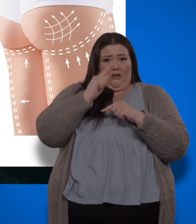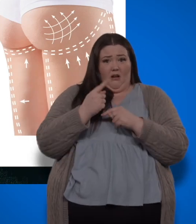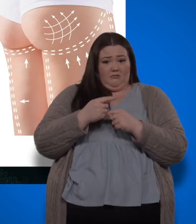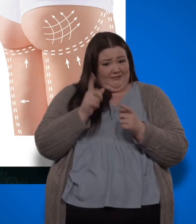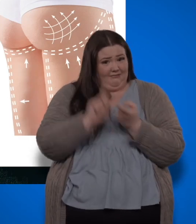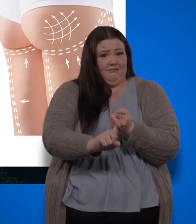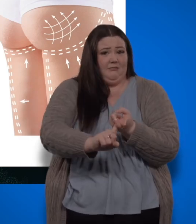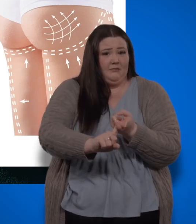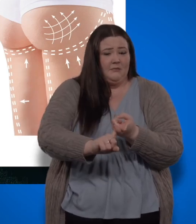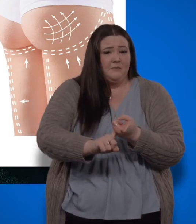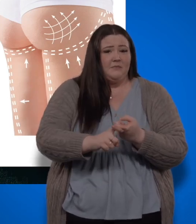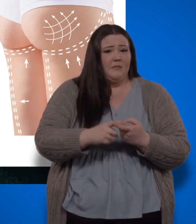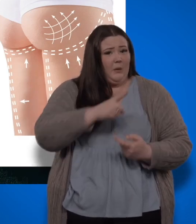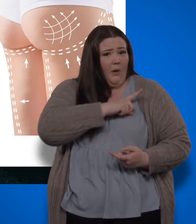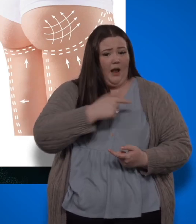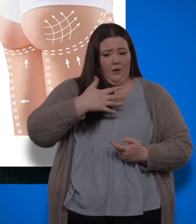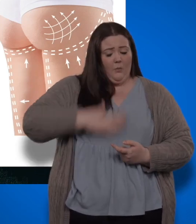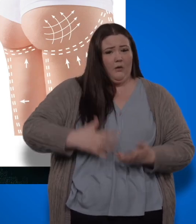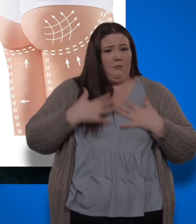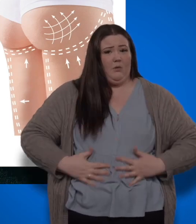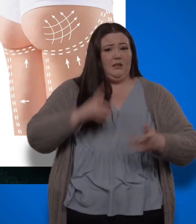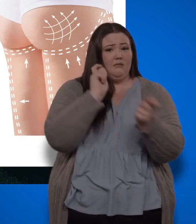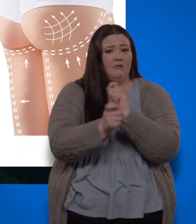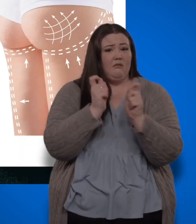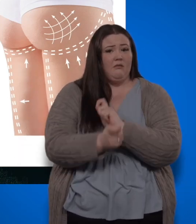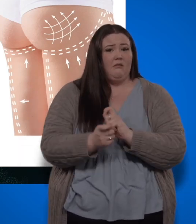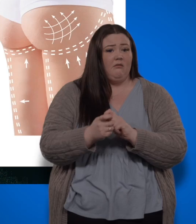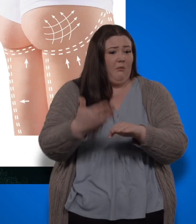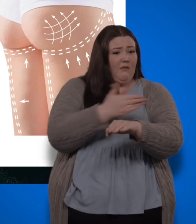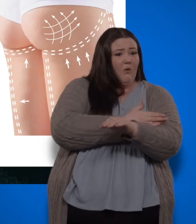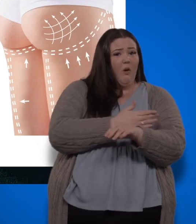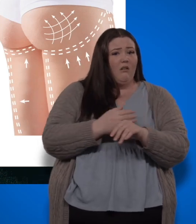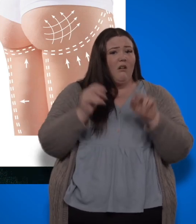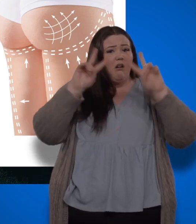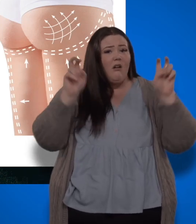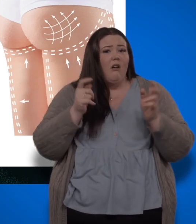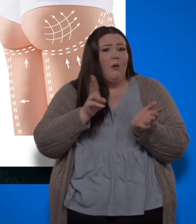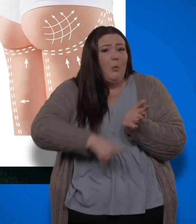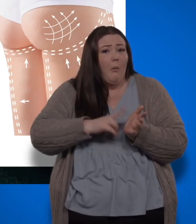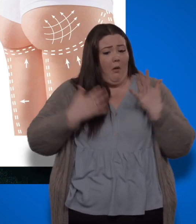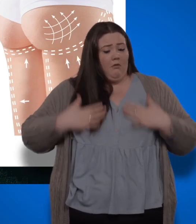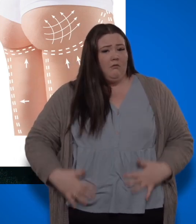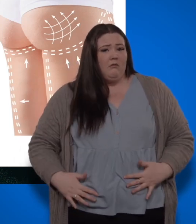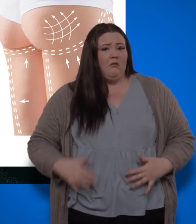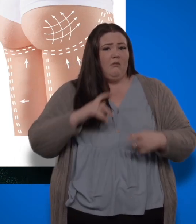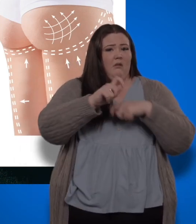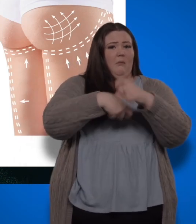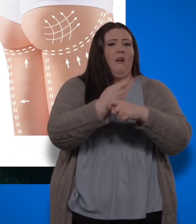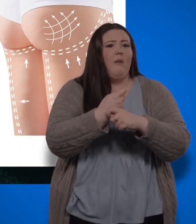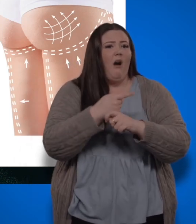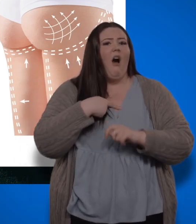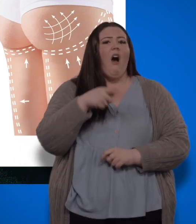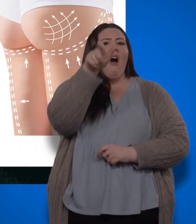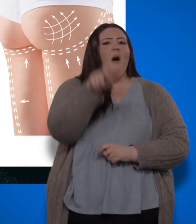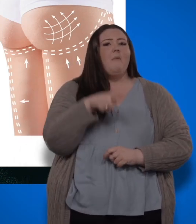a normal female body type into what is basically a male pornographic fantasy,